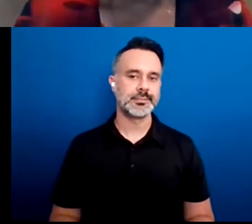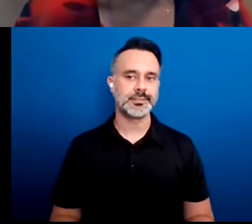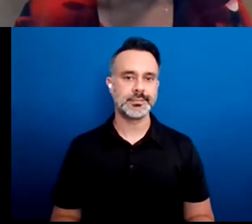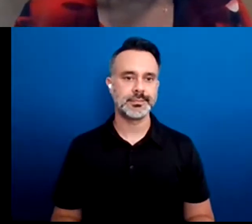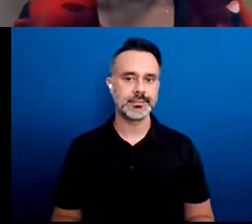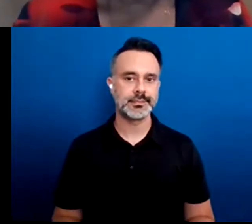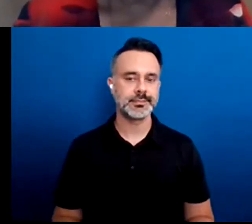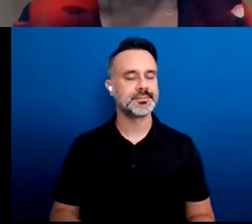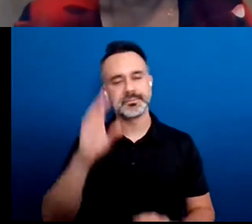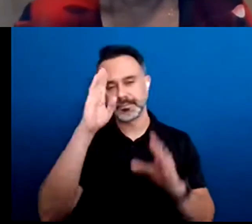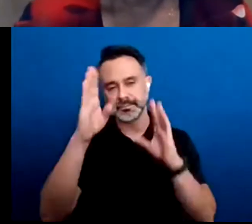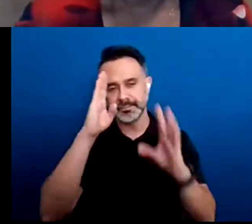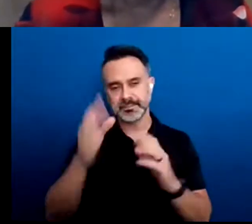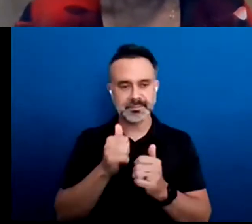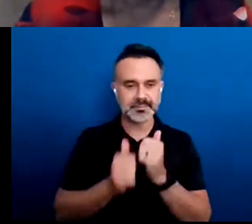Hi, everybody.